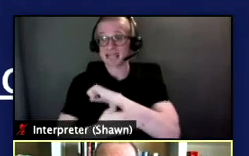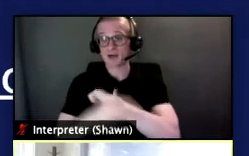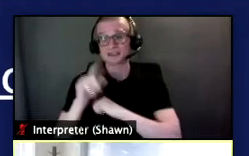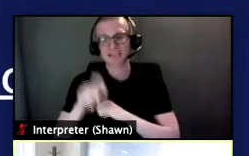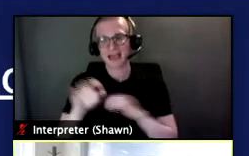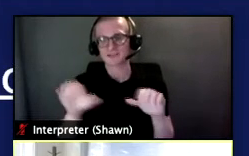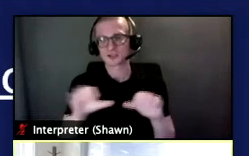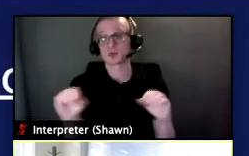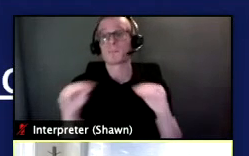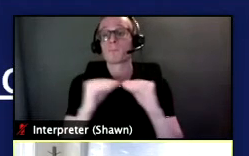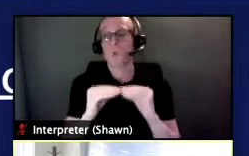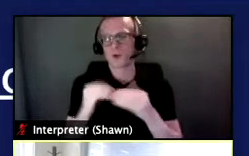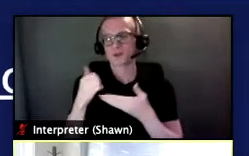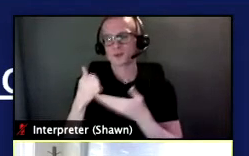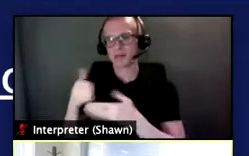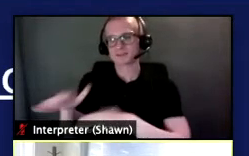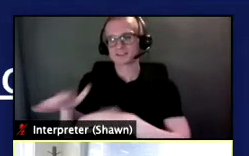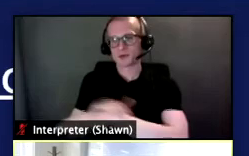And Heidi, I can, Thank you.